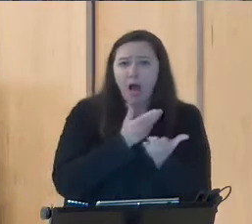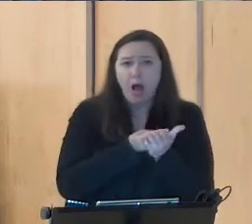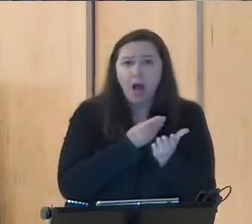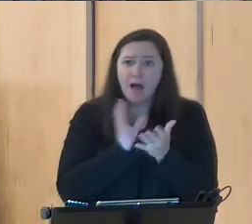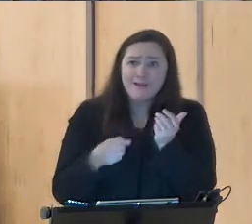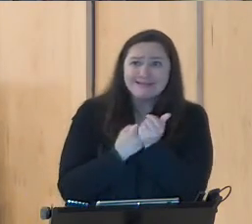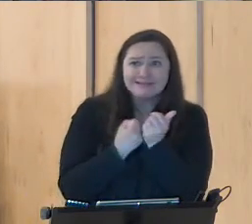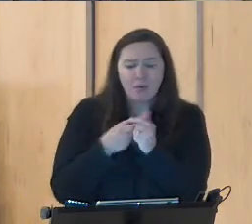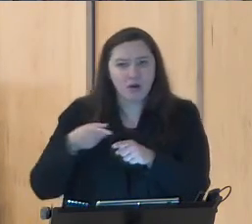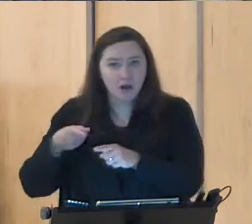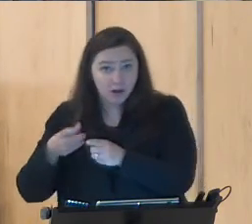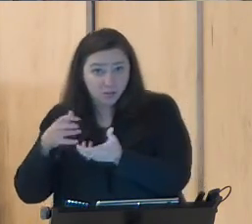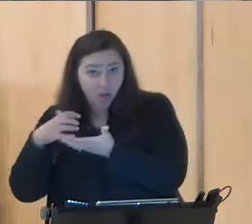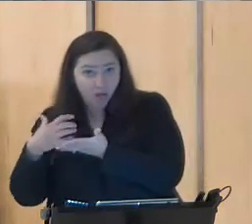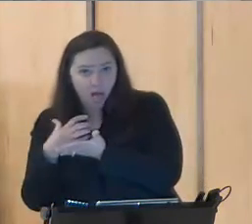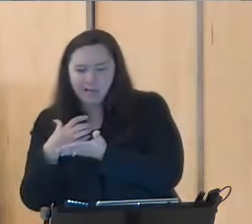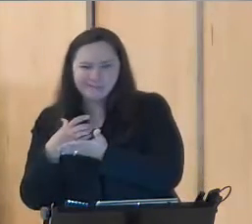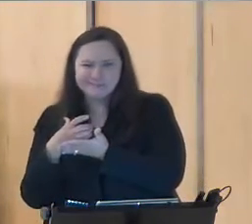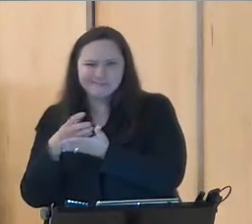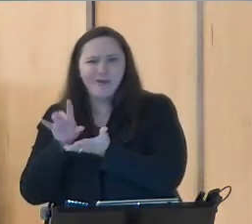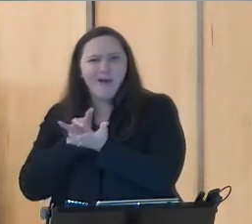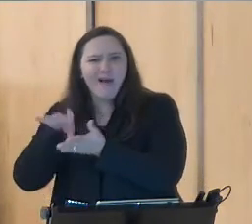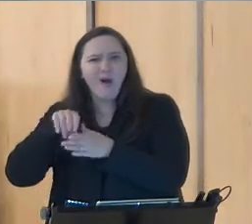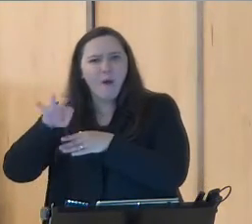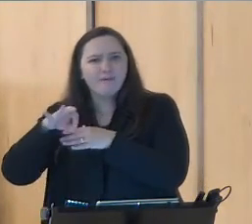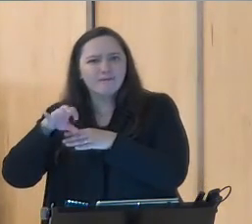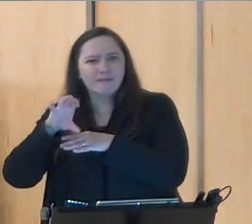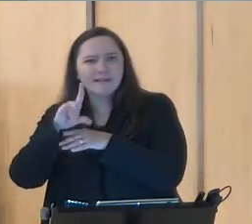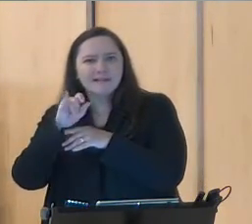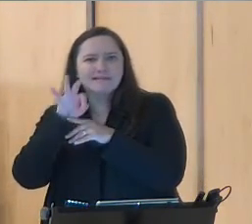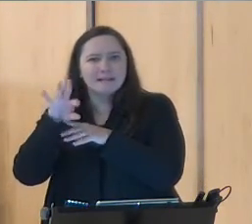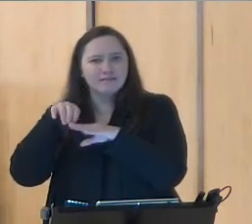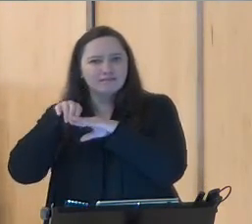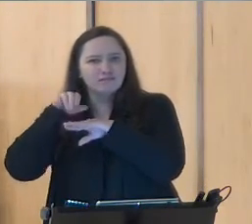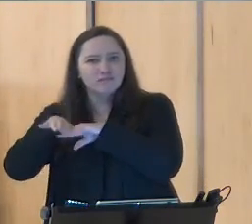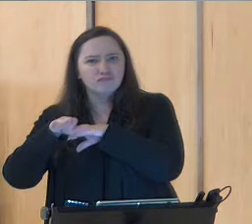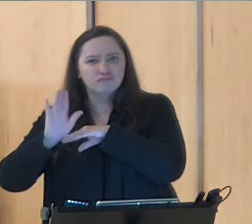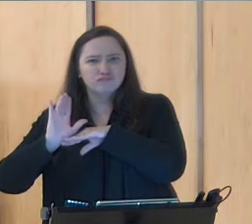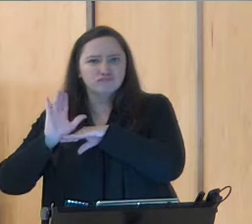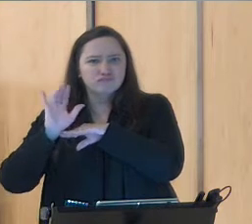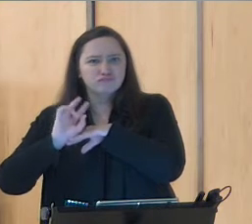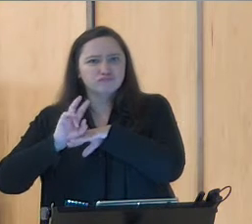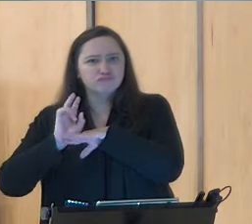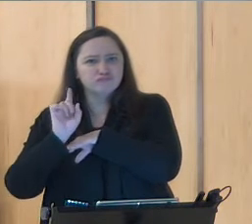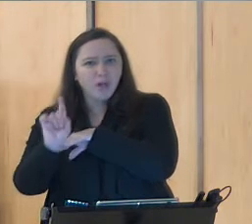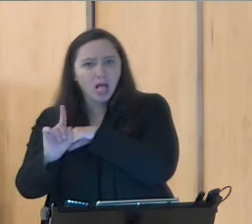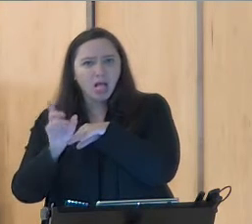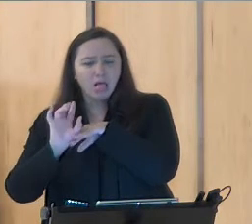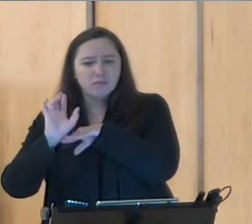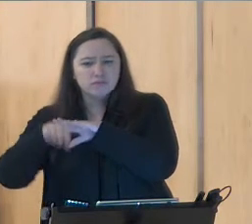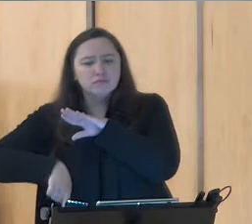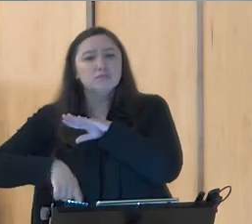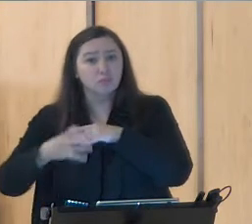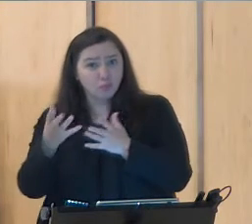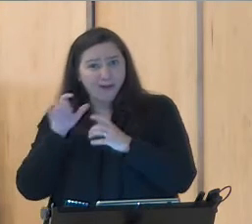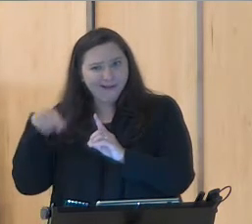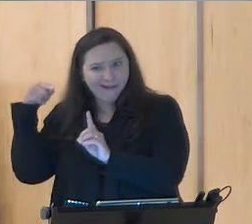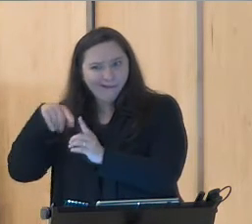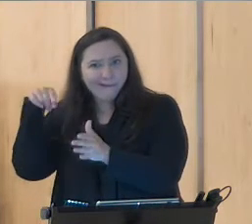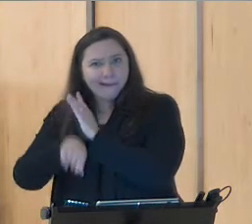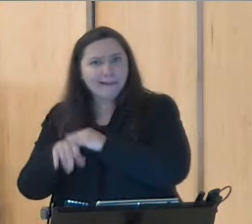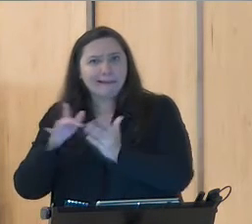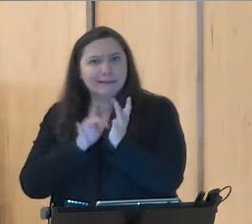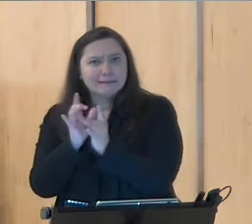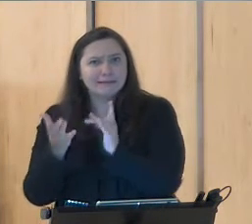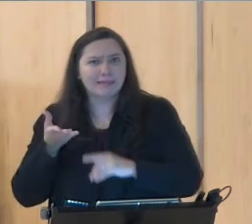I can well imagine that the last thing that the disciples were expecting after Jesus was rejected in his